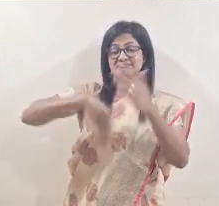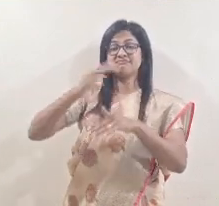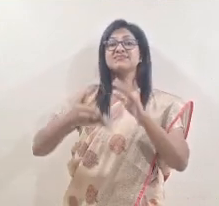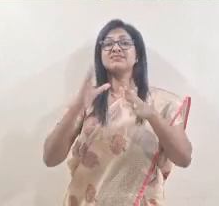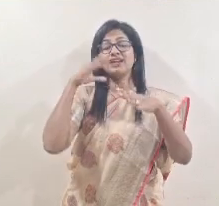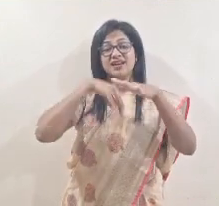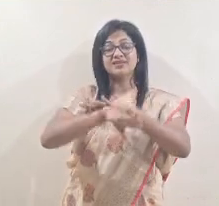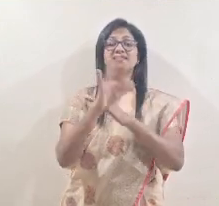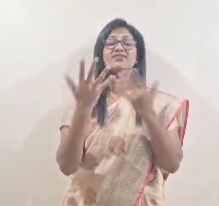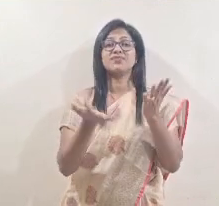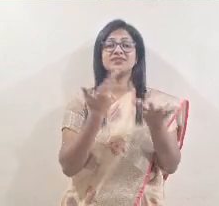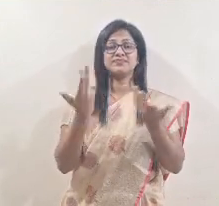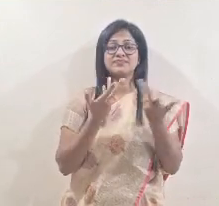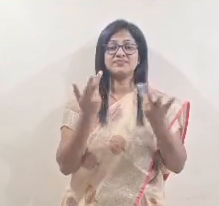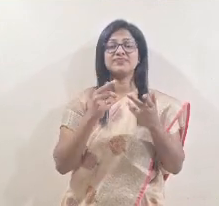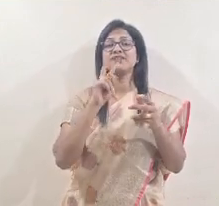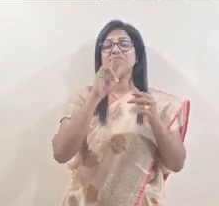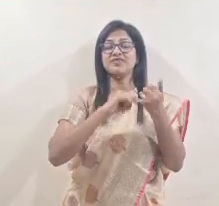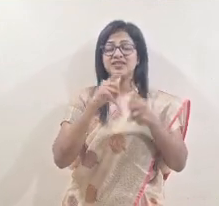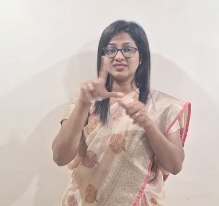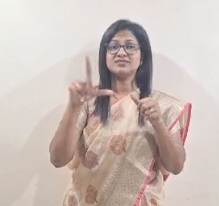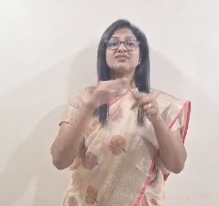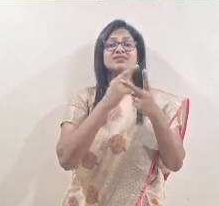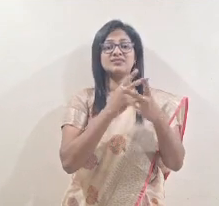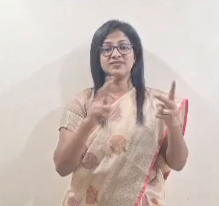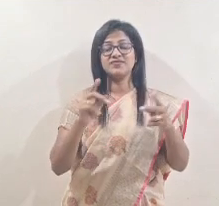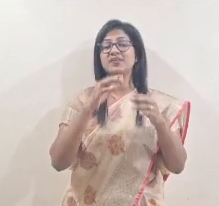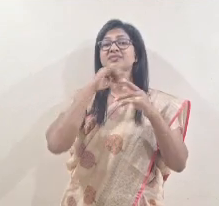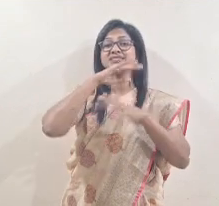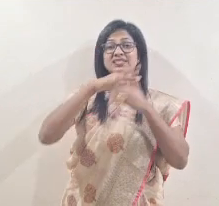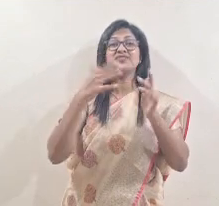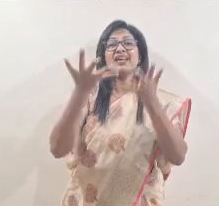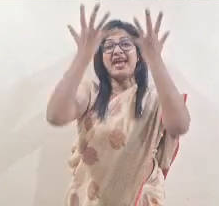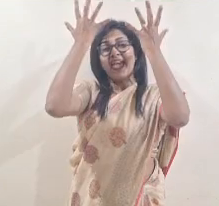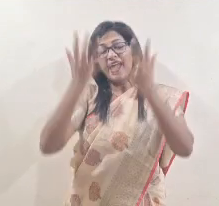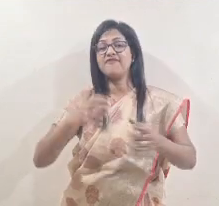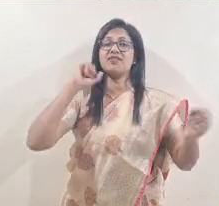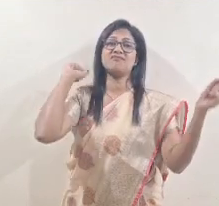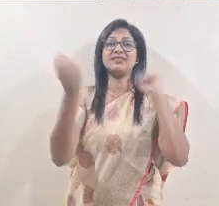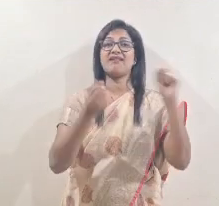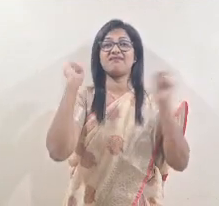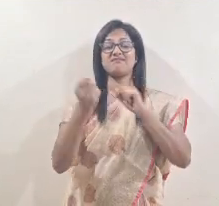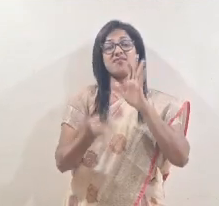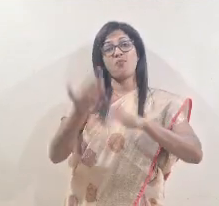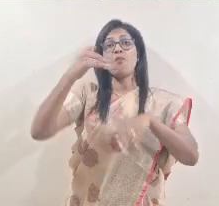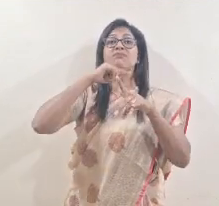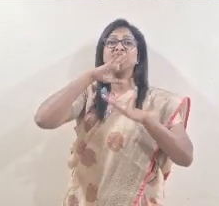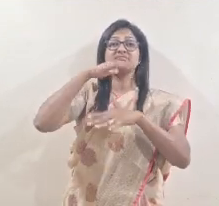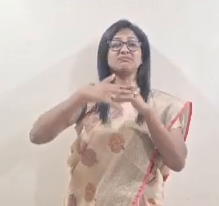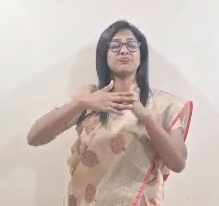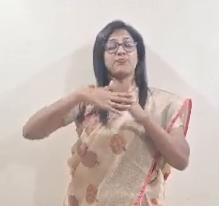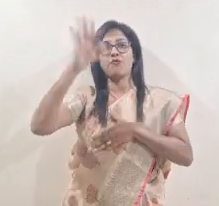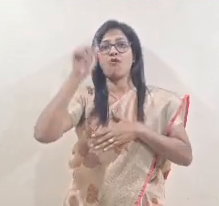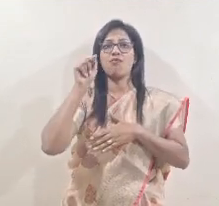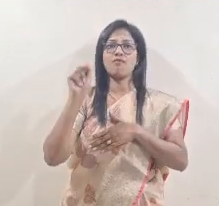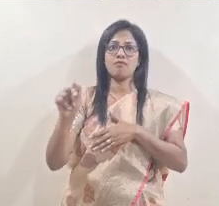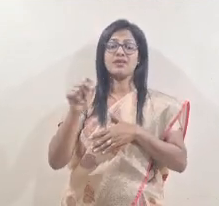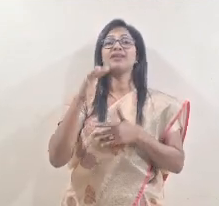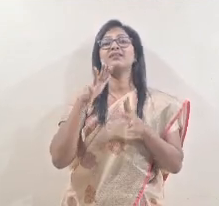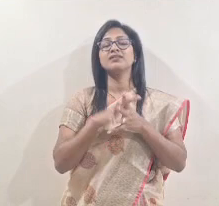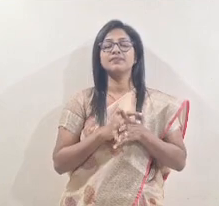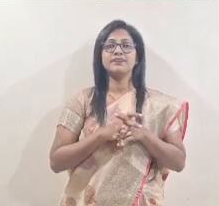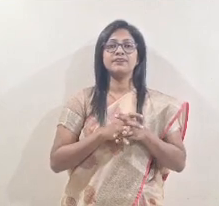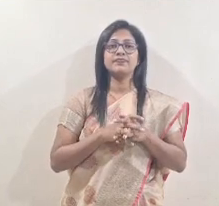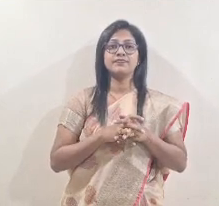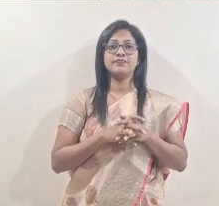basically includes the various type of pollutants, and one of the pollutants is the heavy metals. So heavy metals is the main majorly